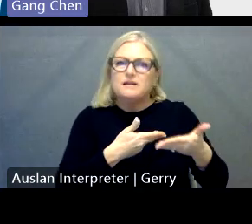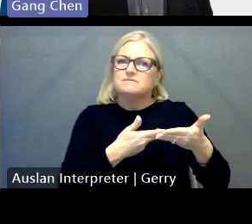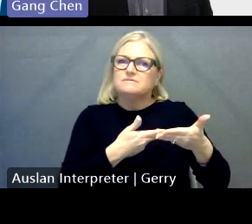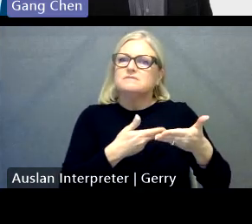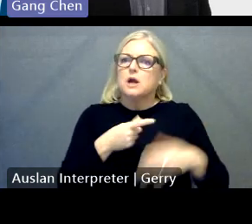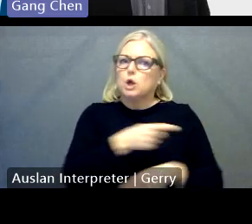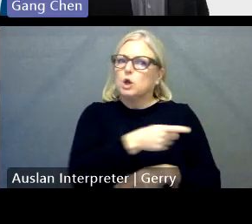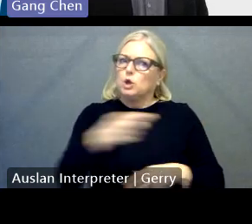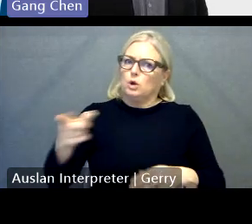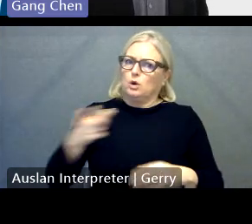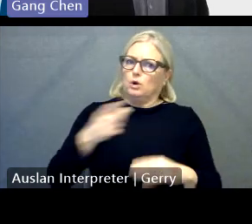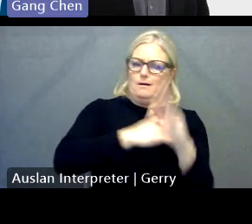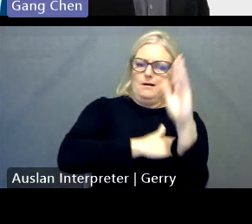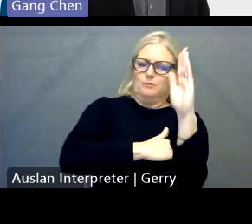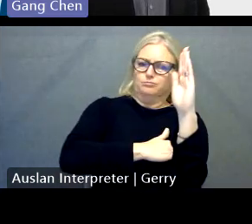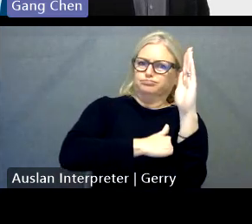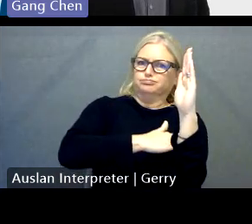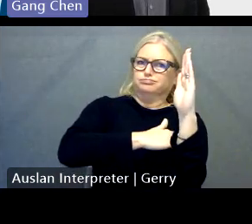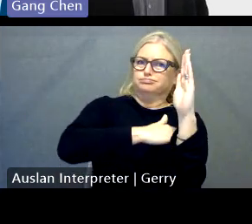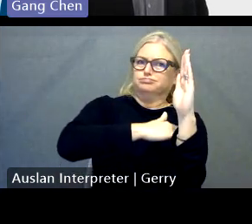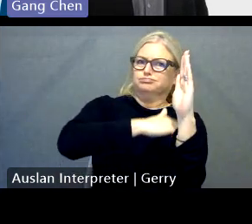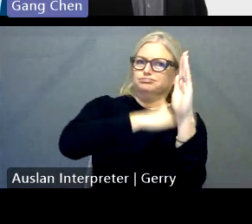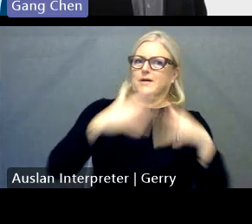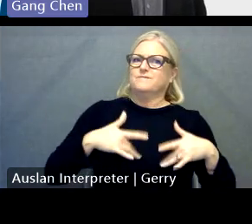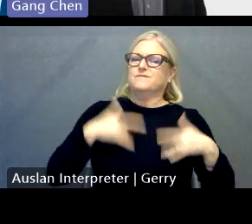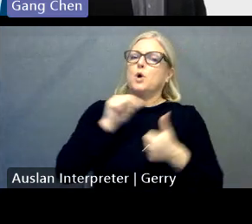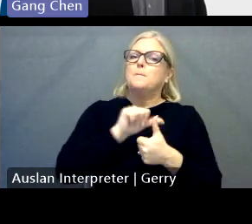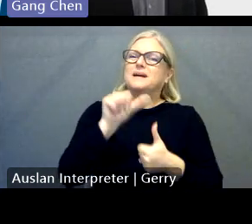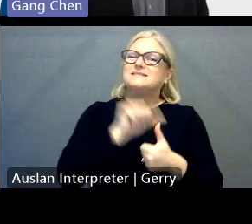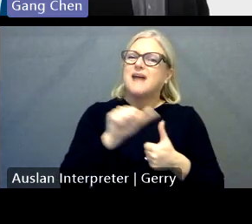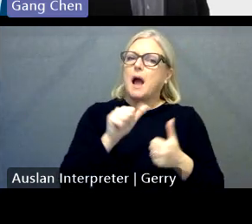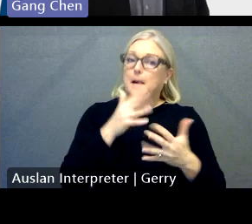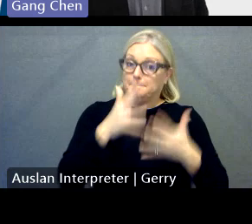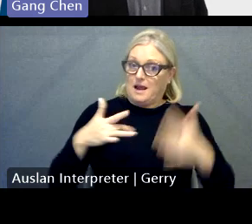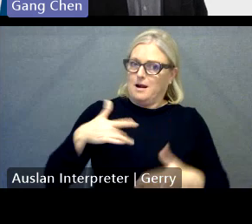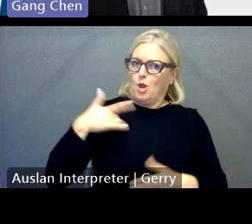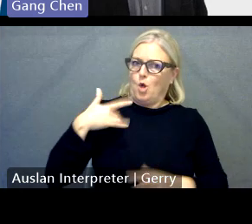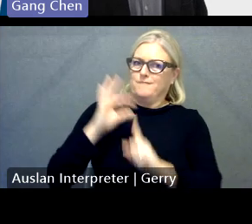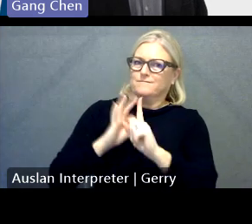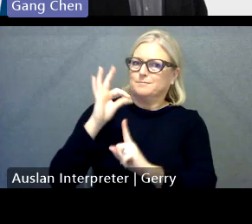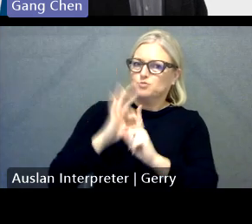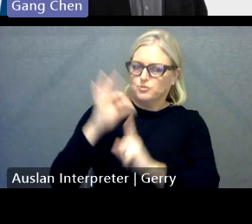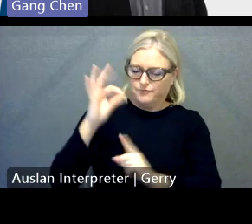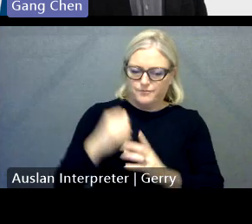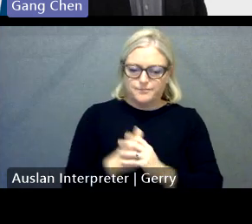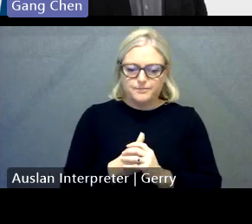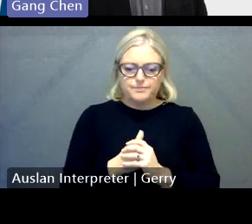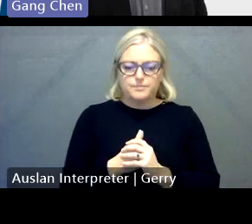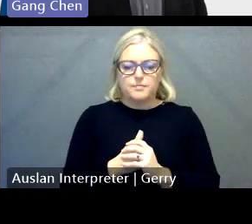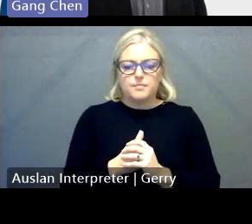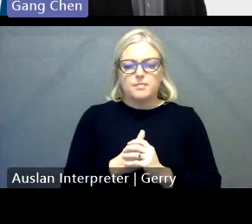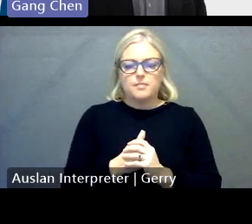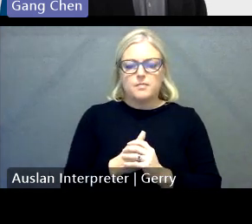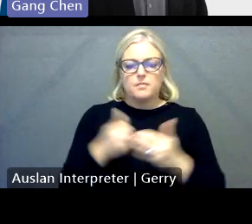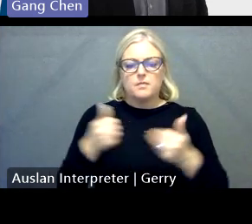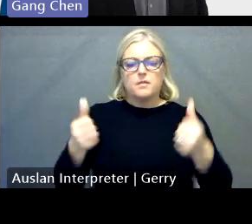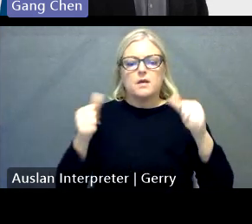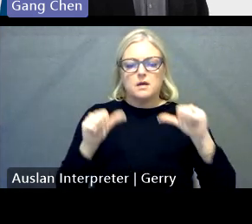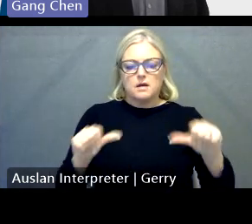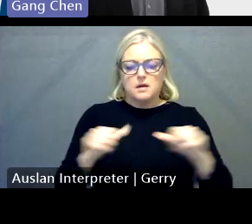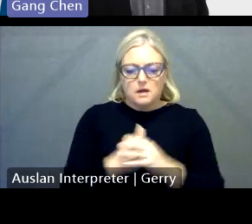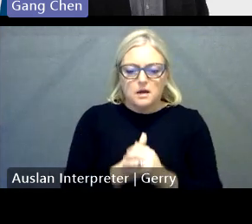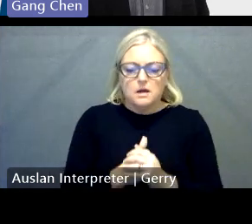On the other hand, if you go through the menu or the user guide, you will see there is also an optional section. The